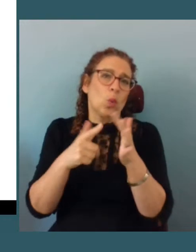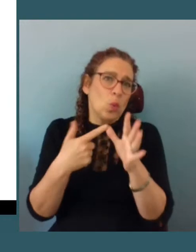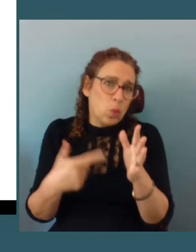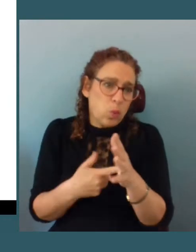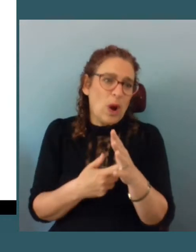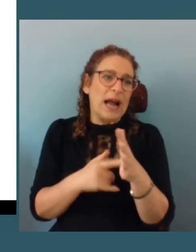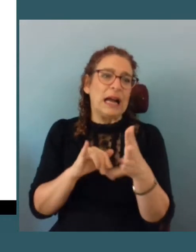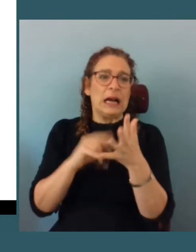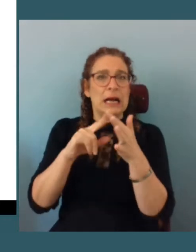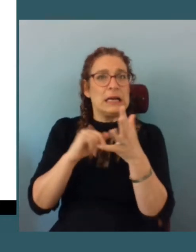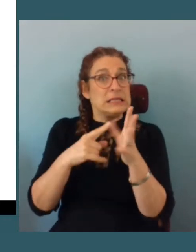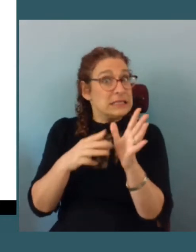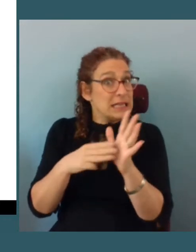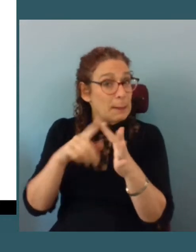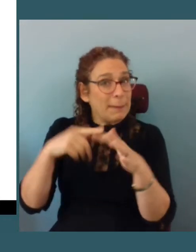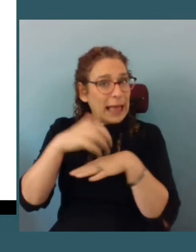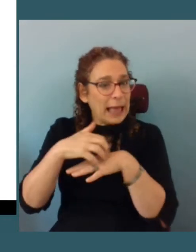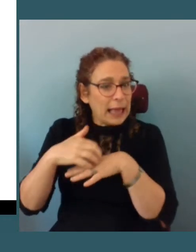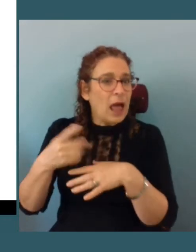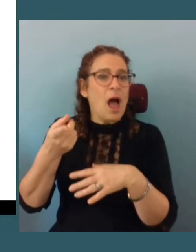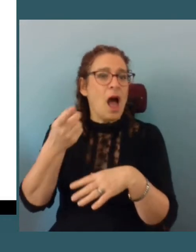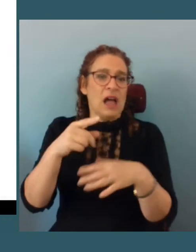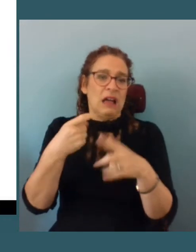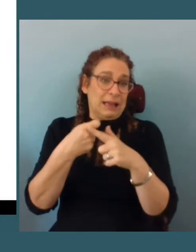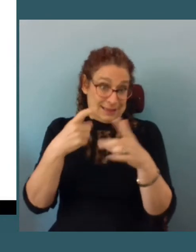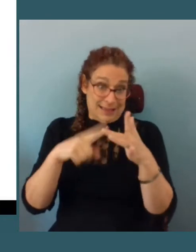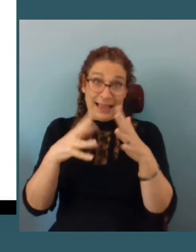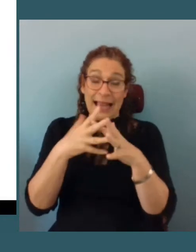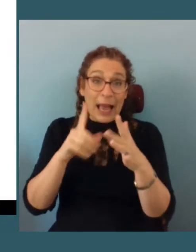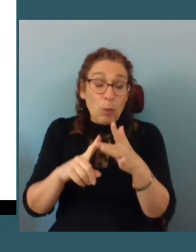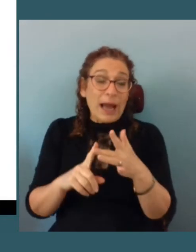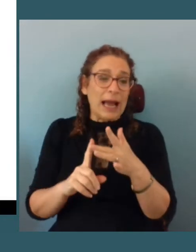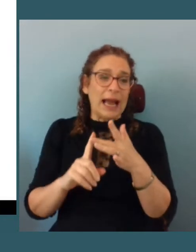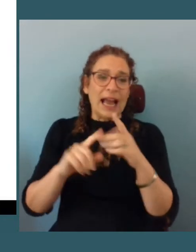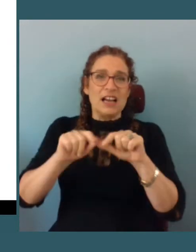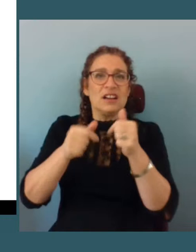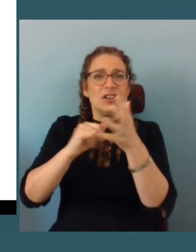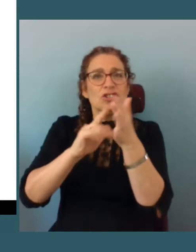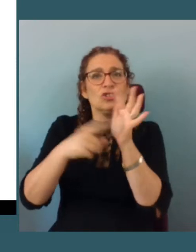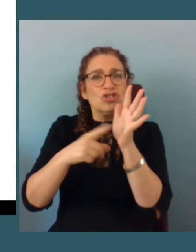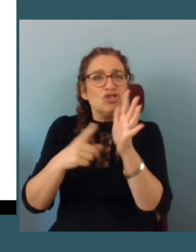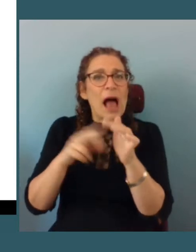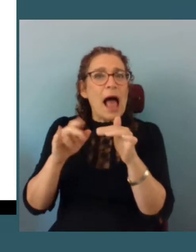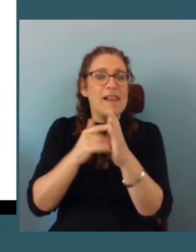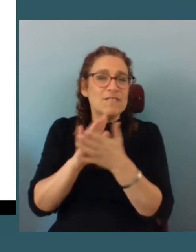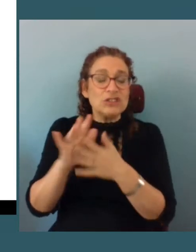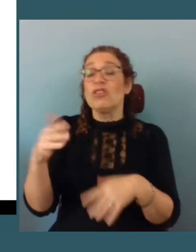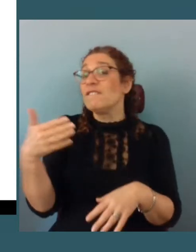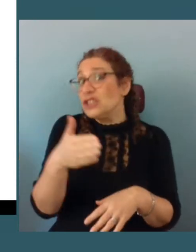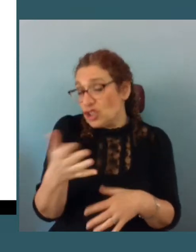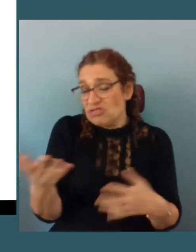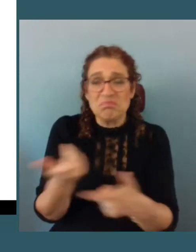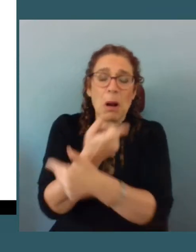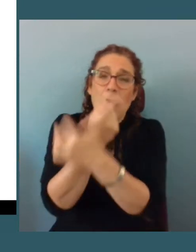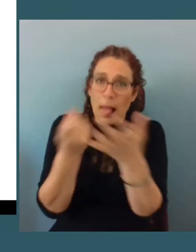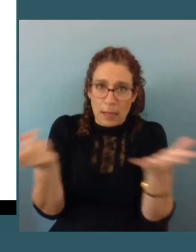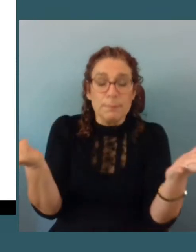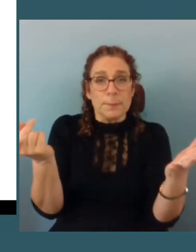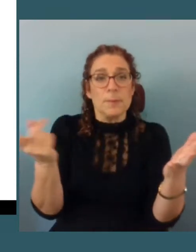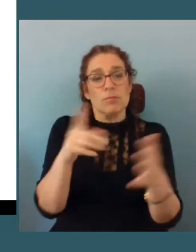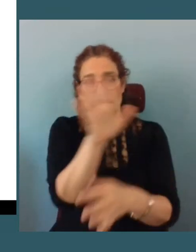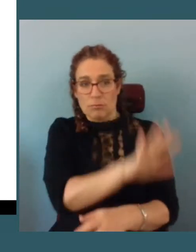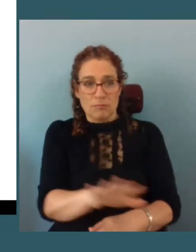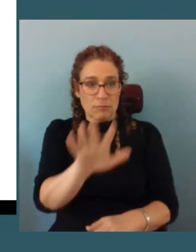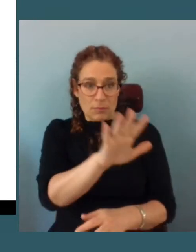sesame, kiwi, shellfish, and fish. And that covers most of it. So actually, things like tomato are